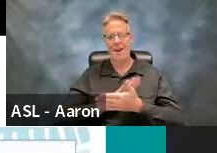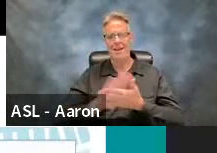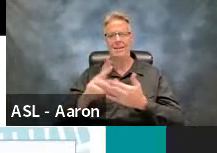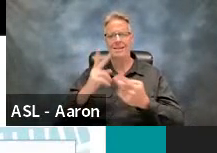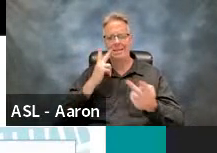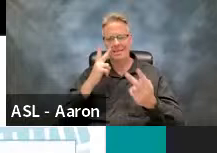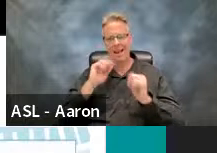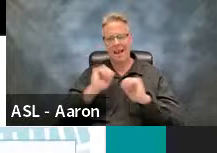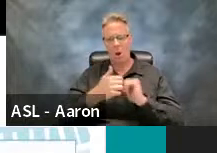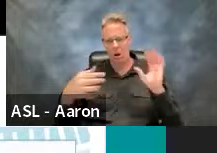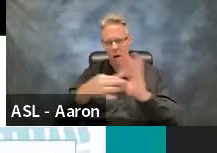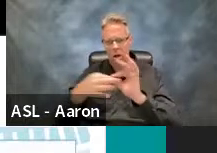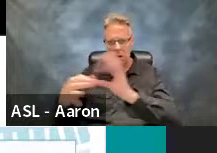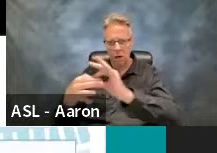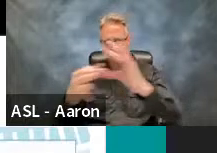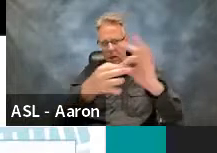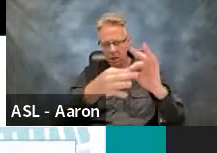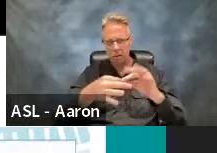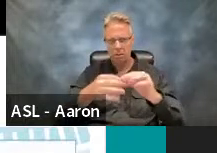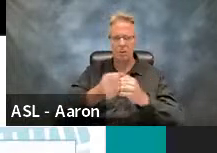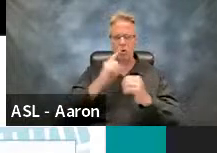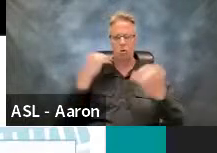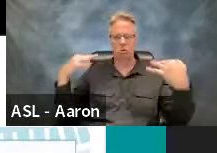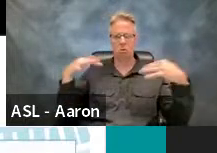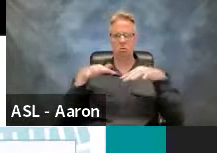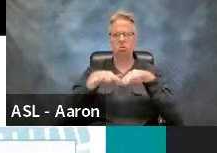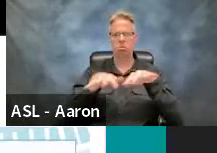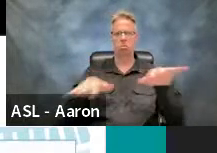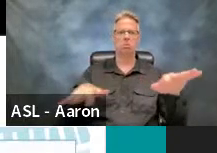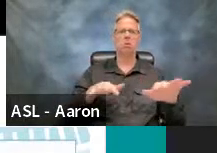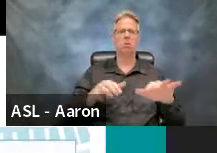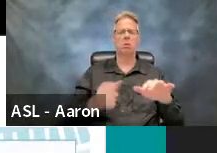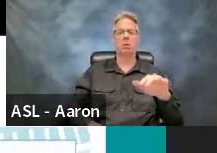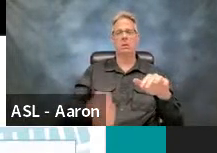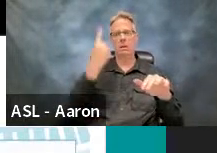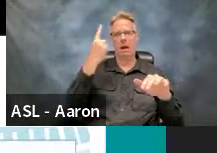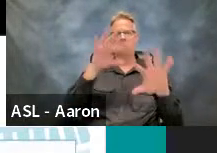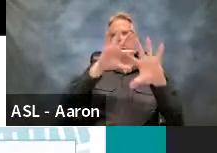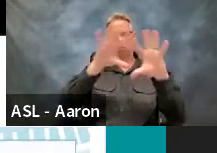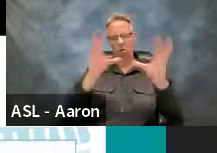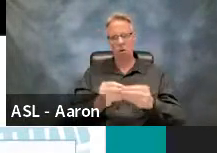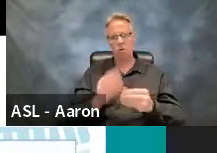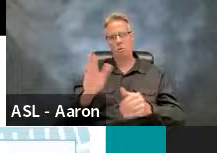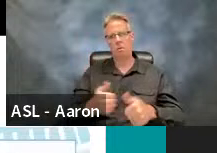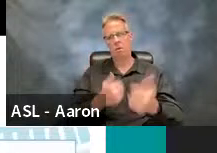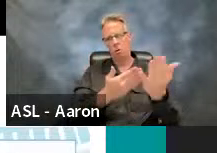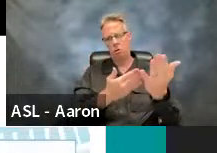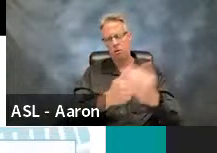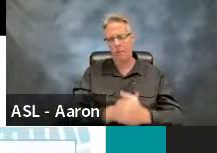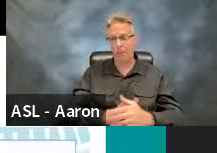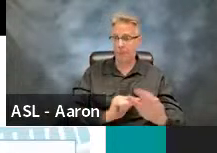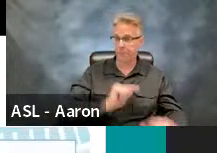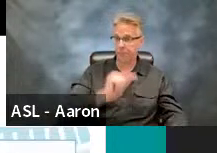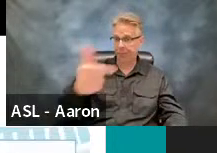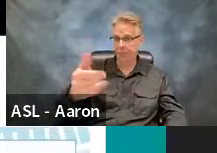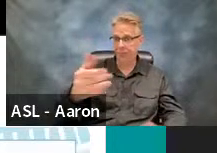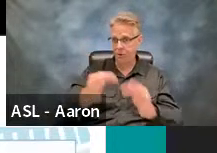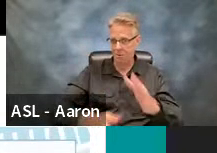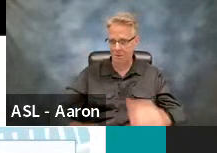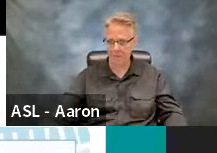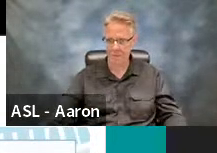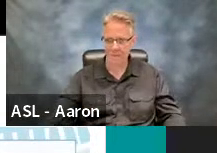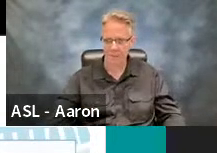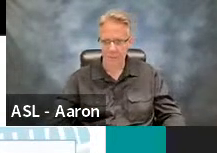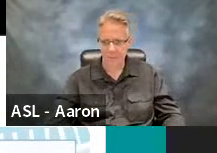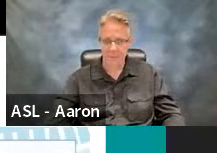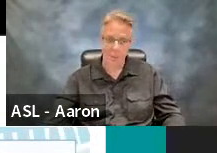how those are all interconnected to kind of understand the totality of the proposal. So I'm just